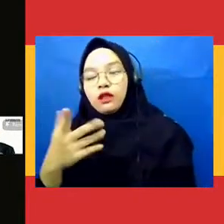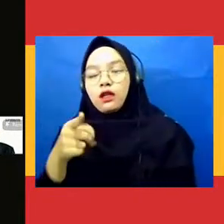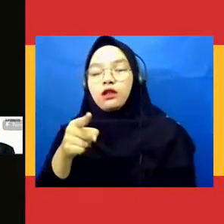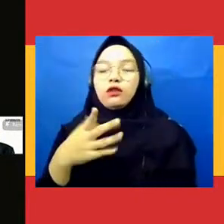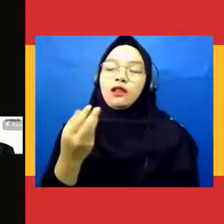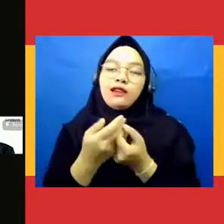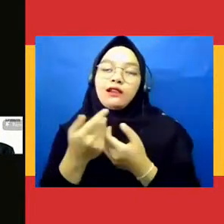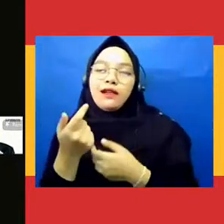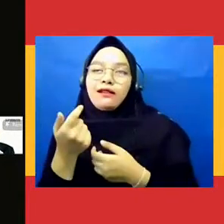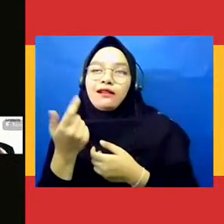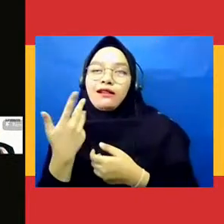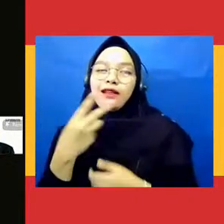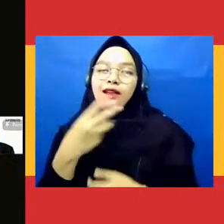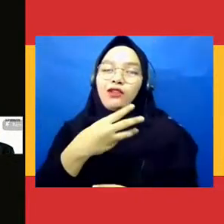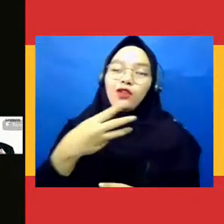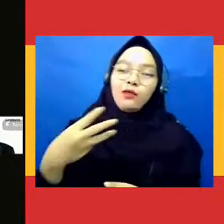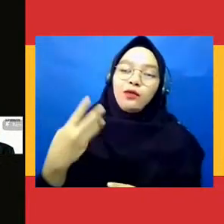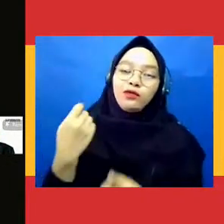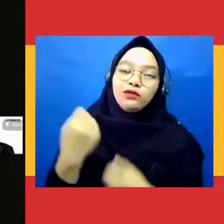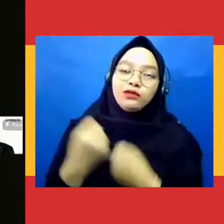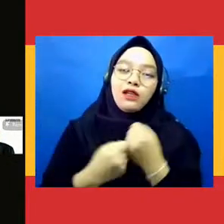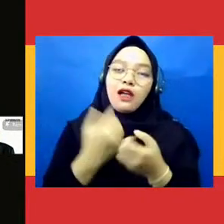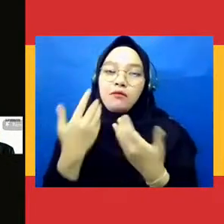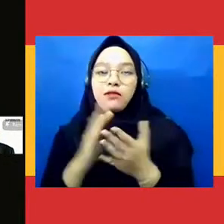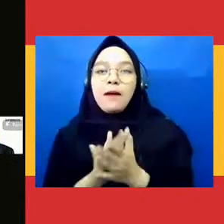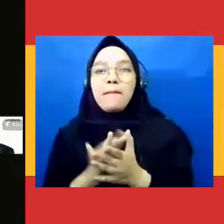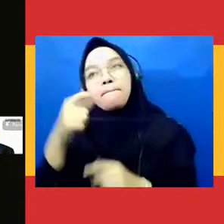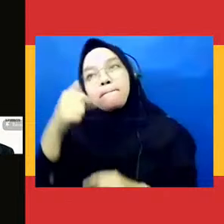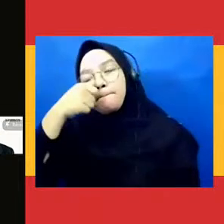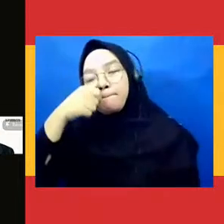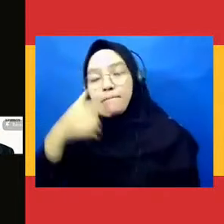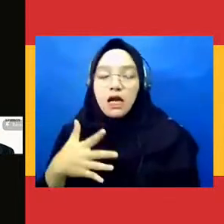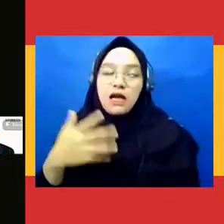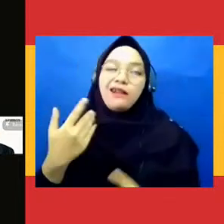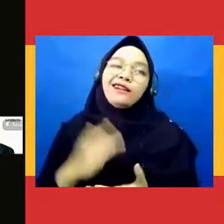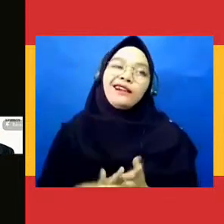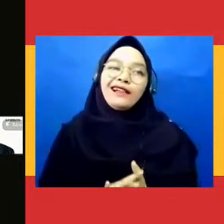many places of democracy and human rights promotion.